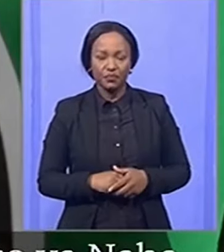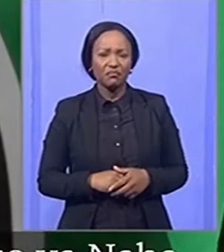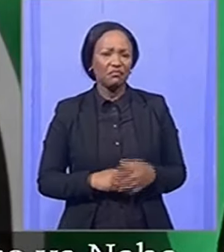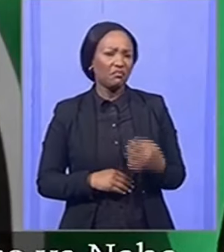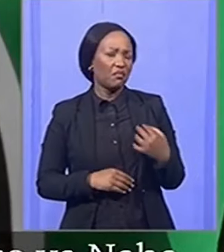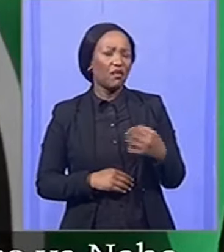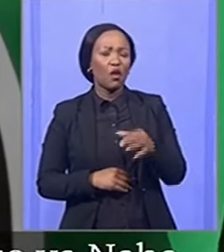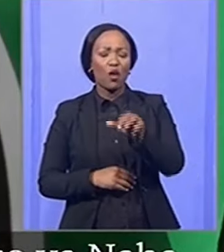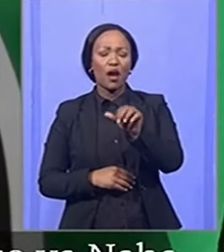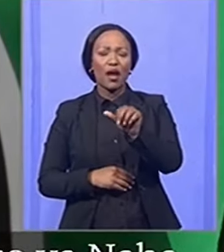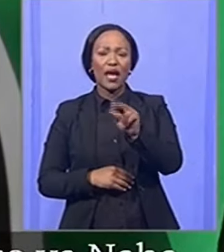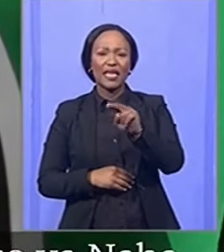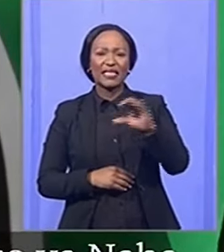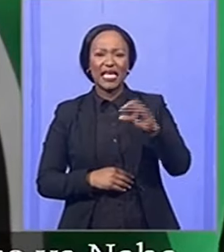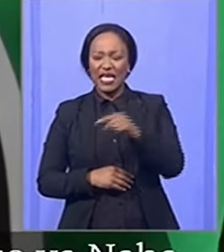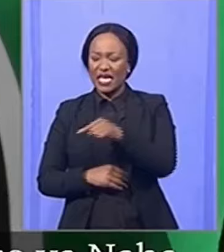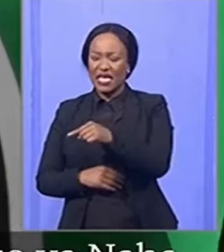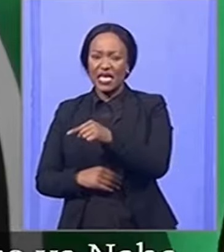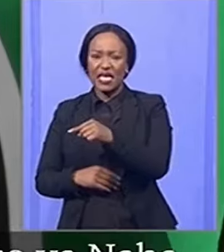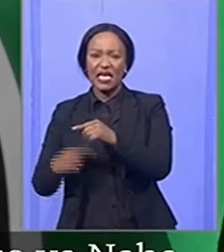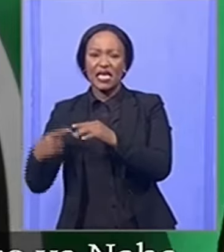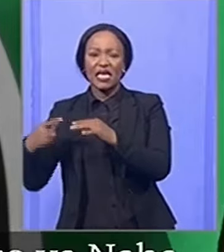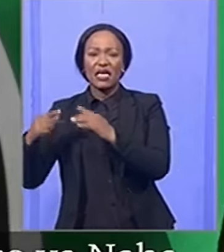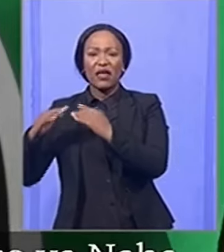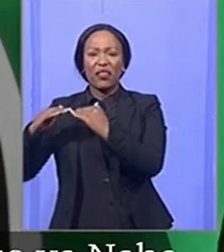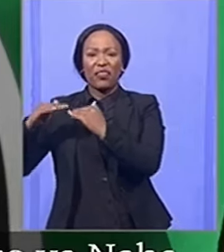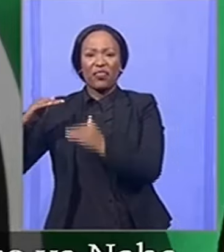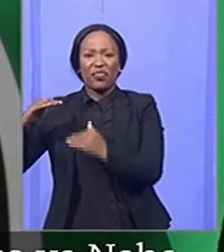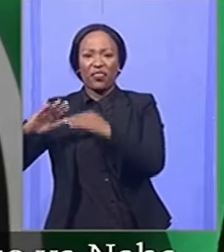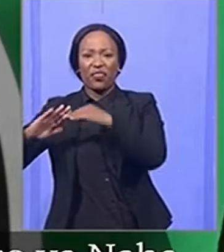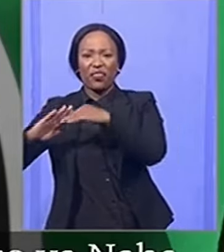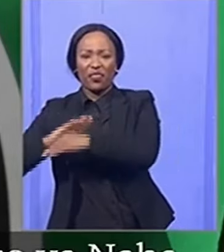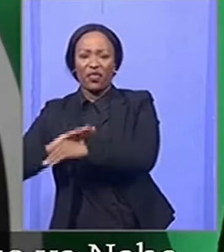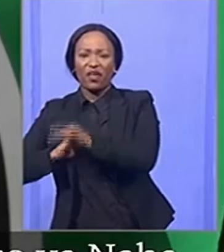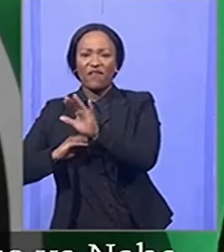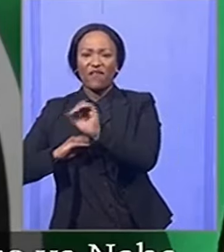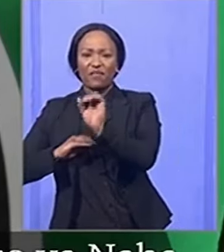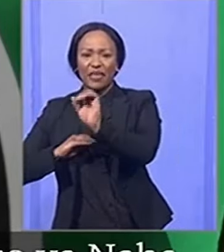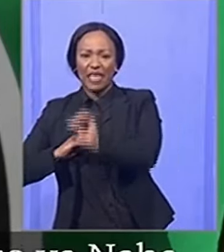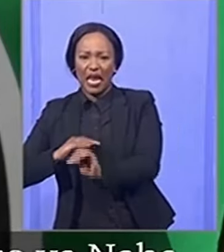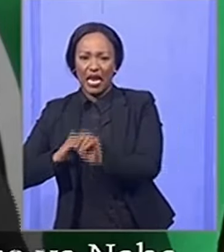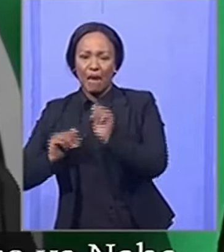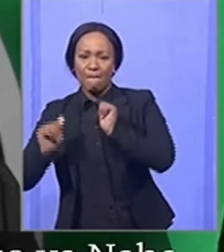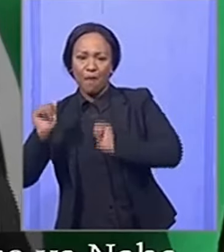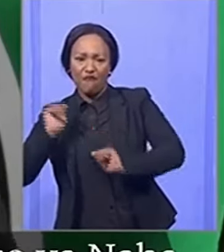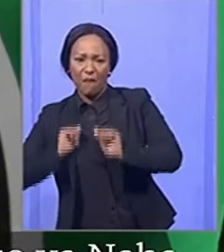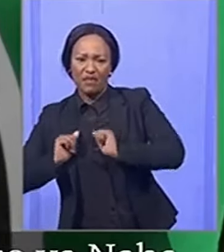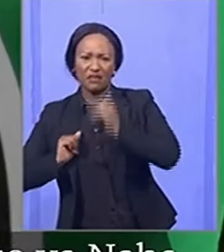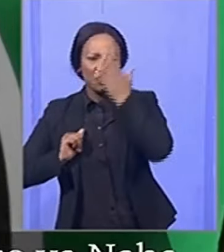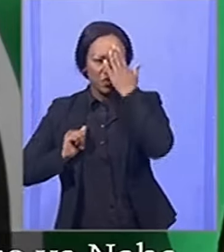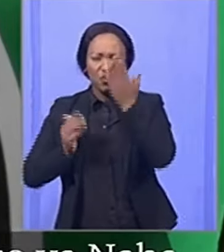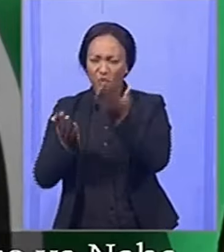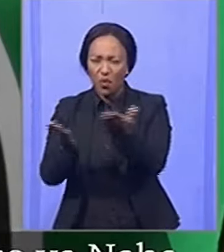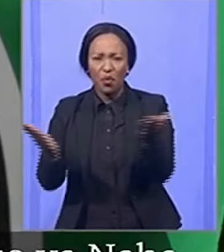dropping from below 50%, performing as we know the numbers, you know